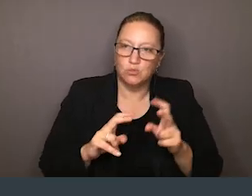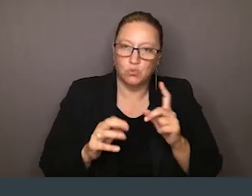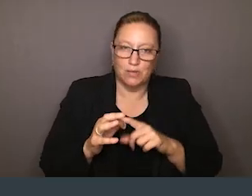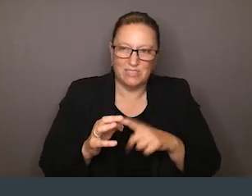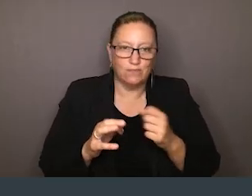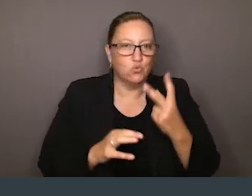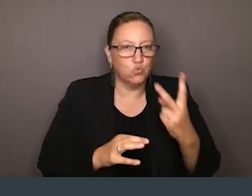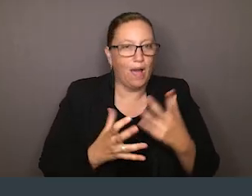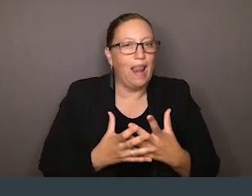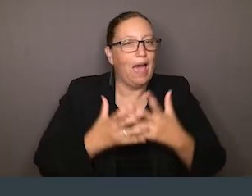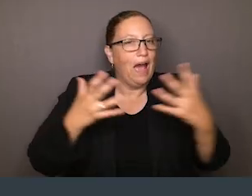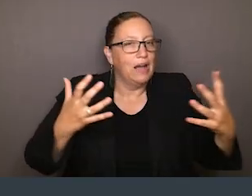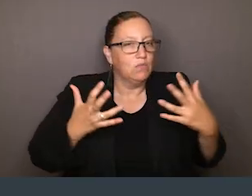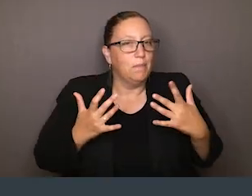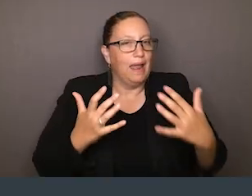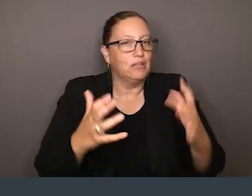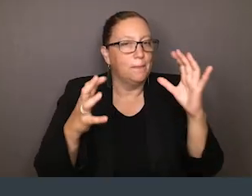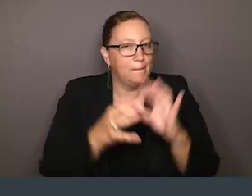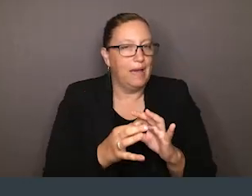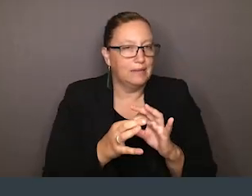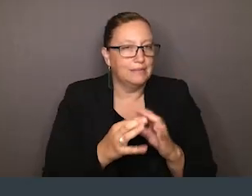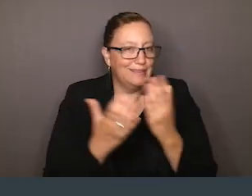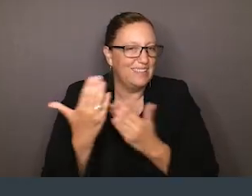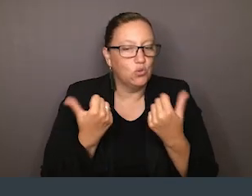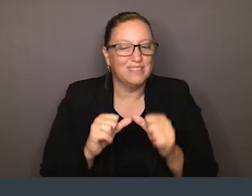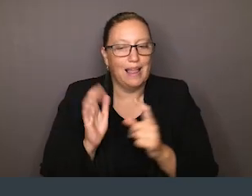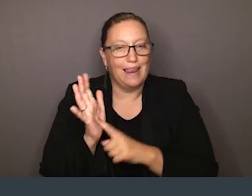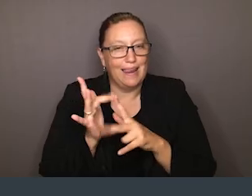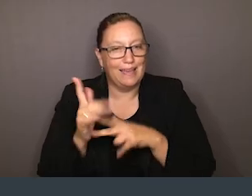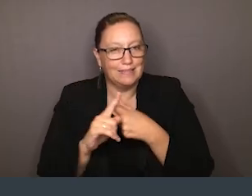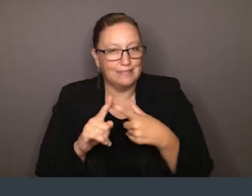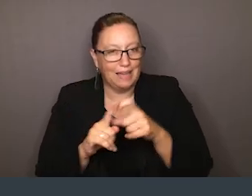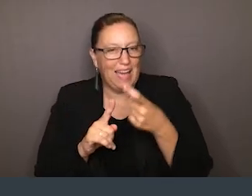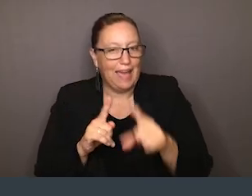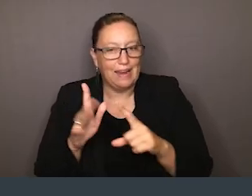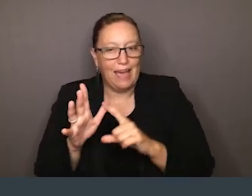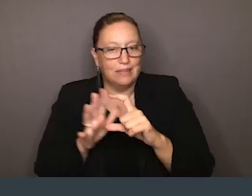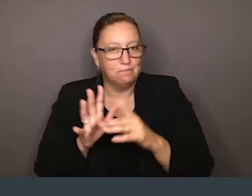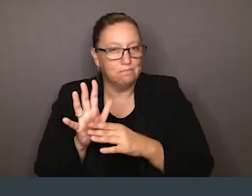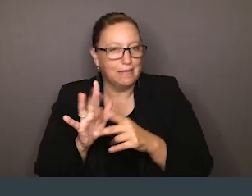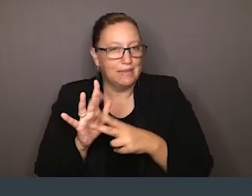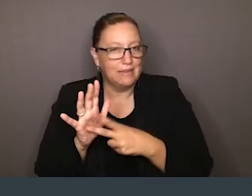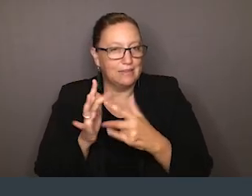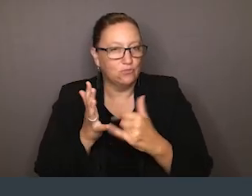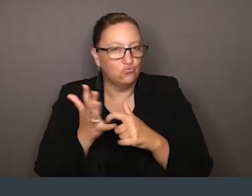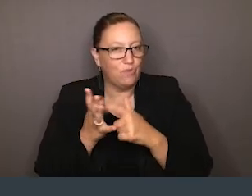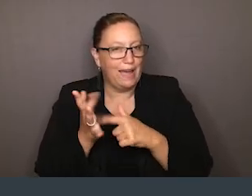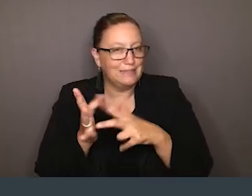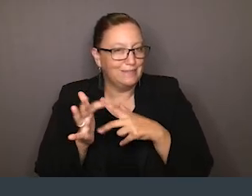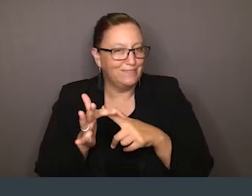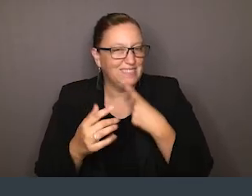we conducted 2 large population-based studies using linked administrative data from New South Wales. Our data team